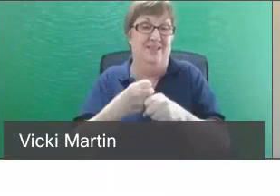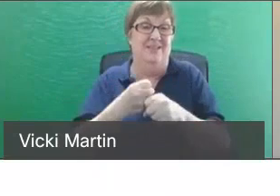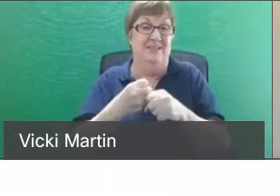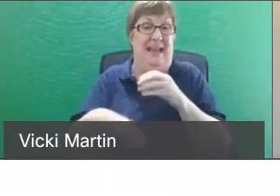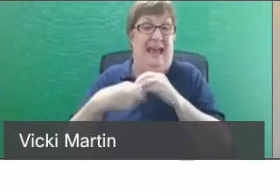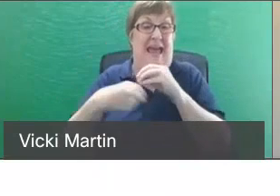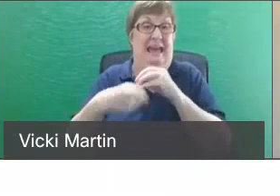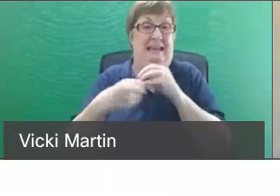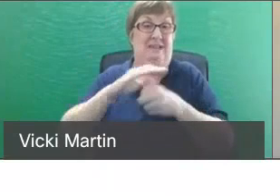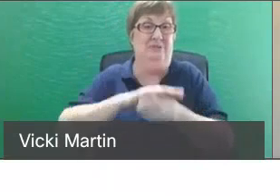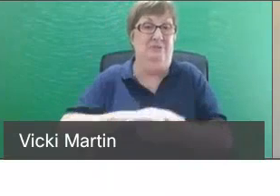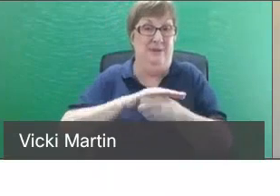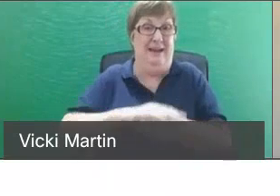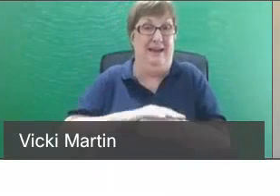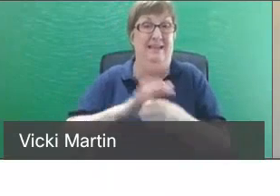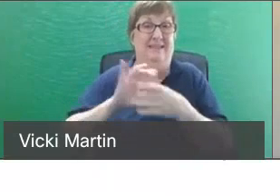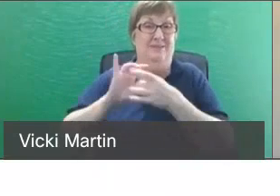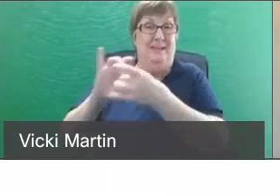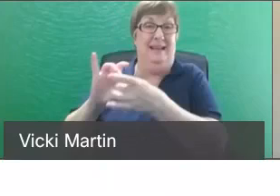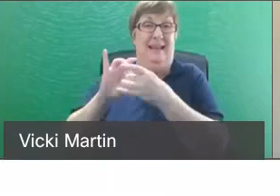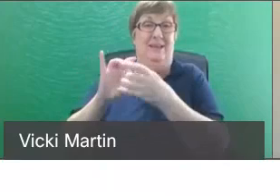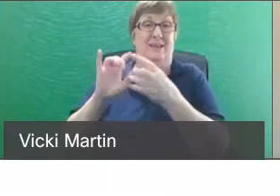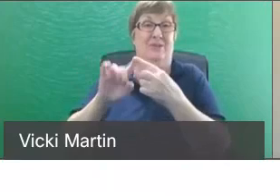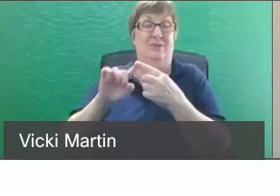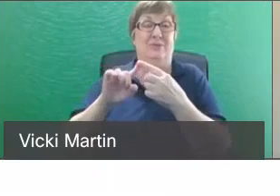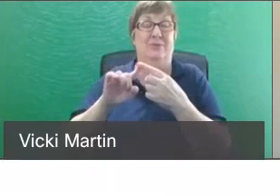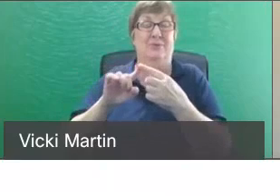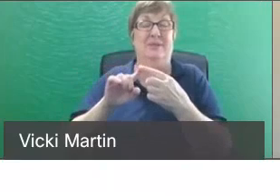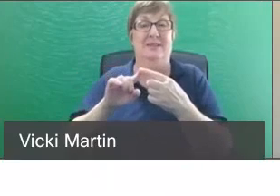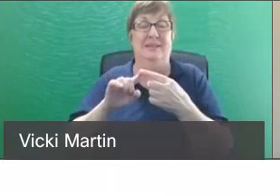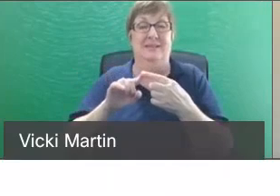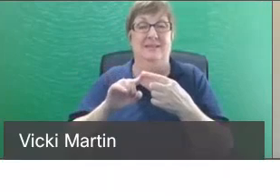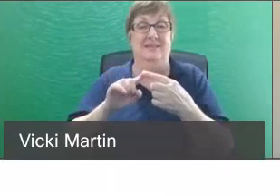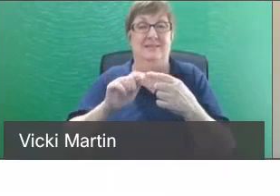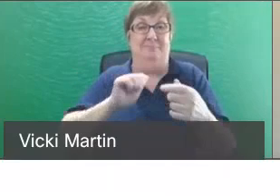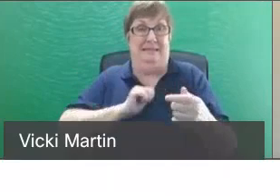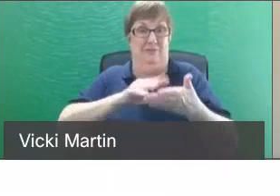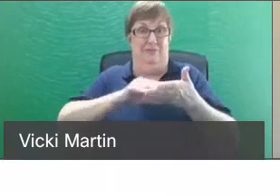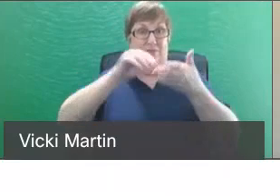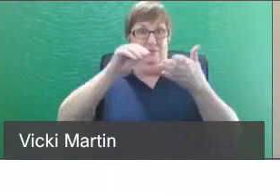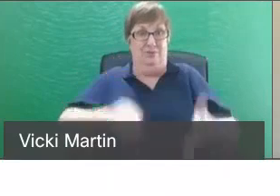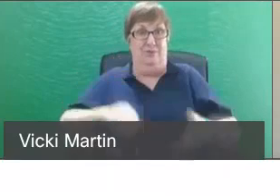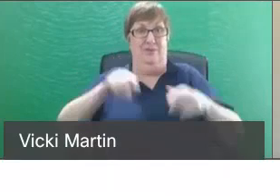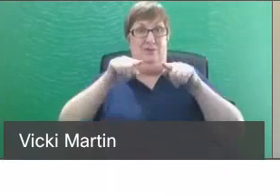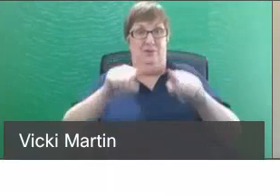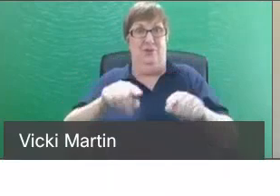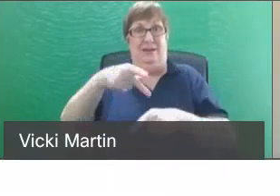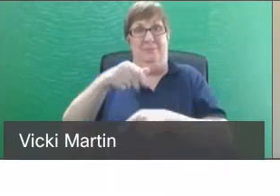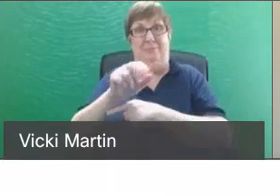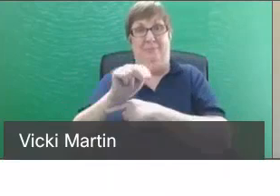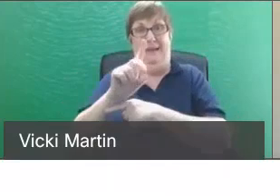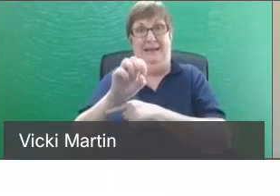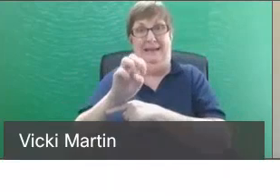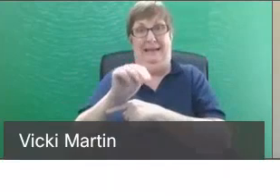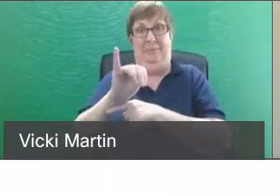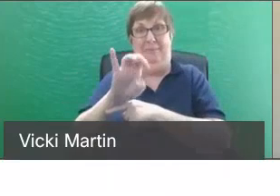that goes into being a college student during the pandemic. So also more